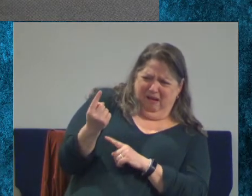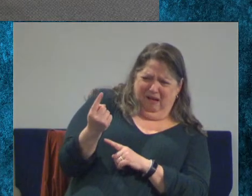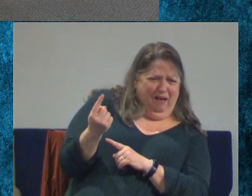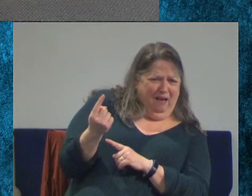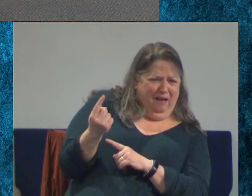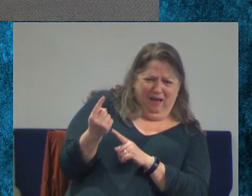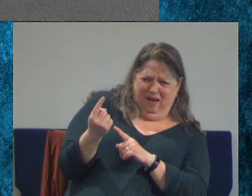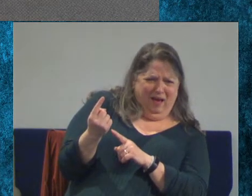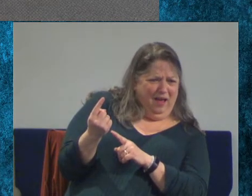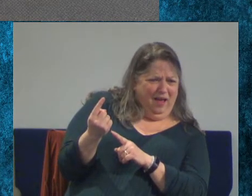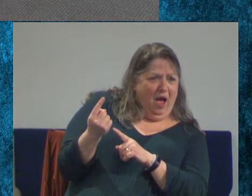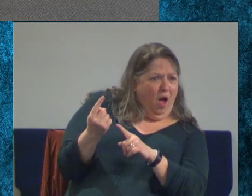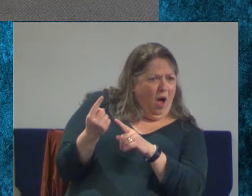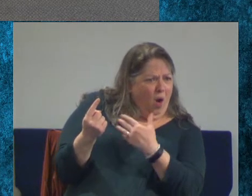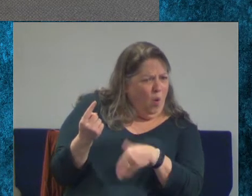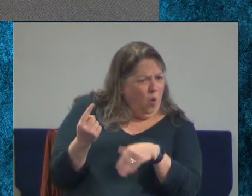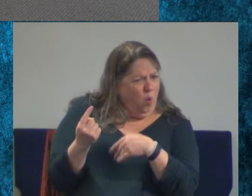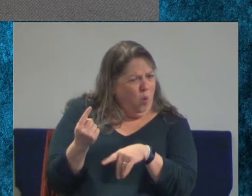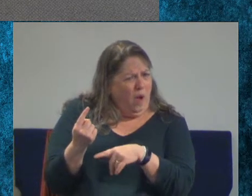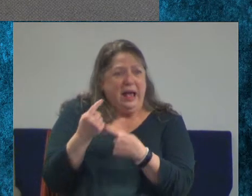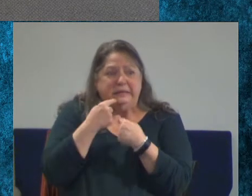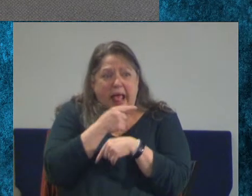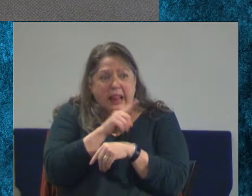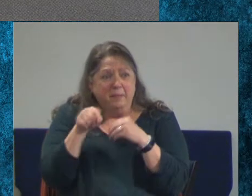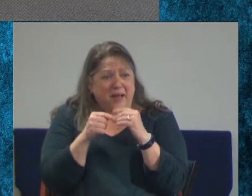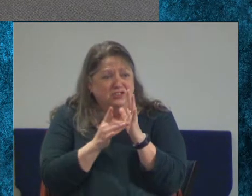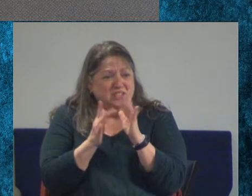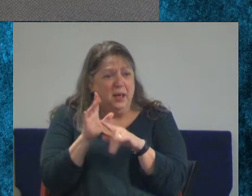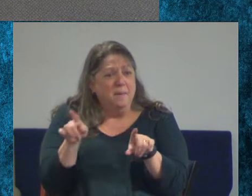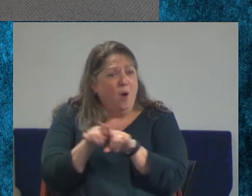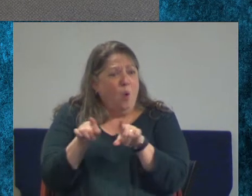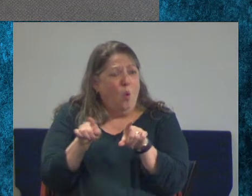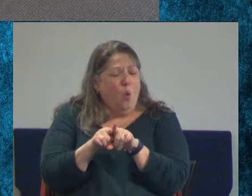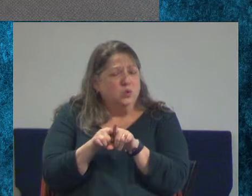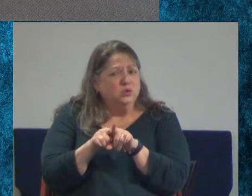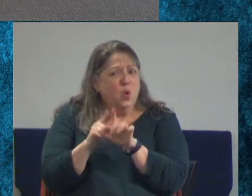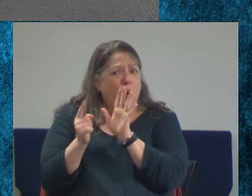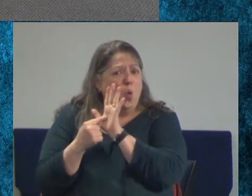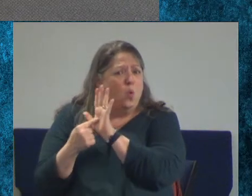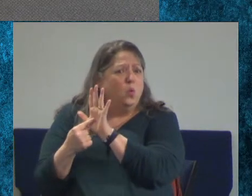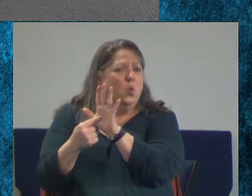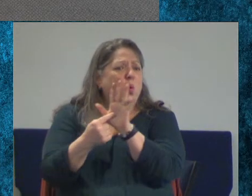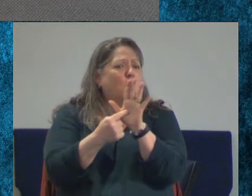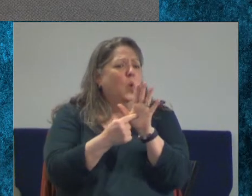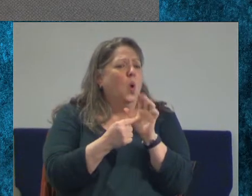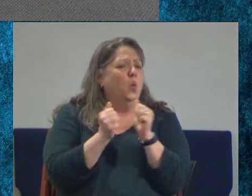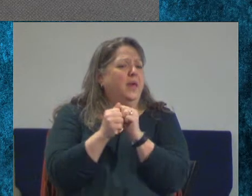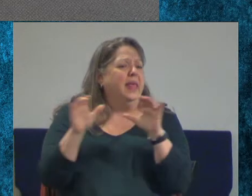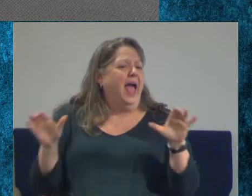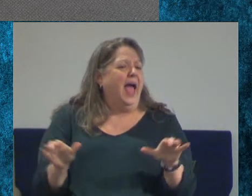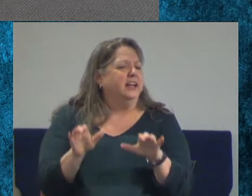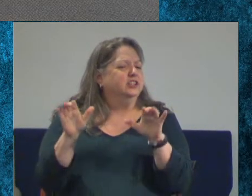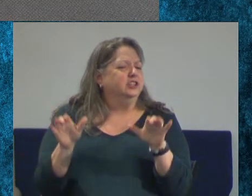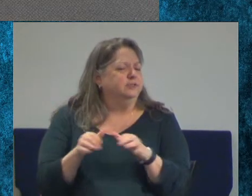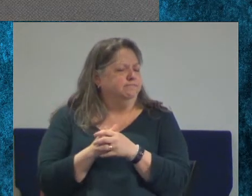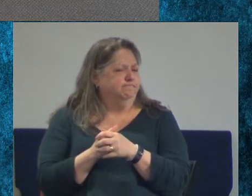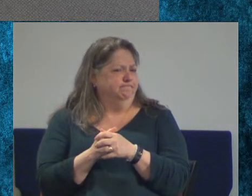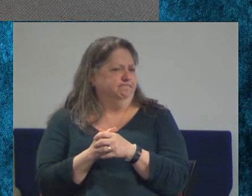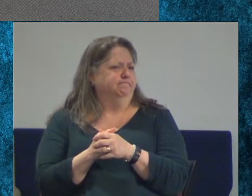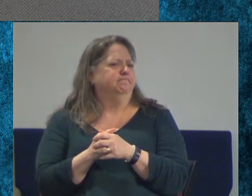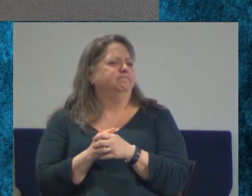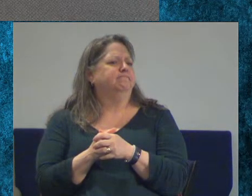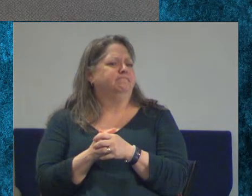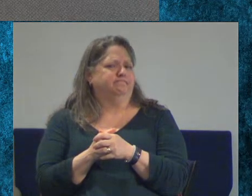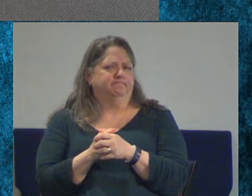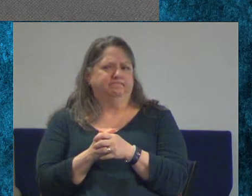proclaiming Christianity, not just proclaiming Jesus, but proclaiming him or declaring him by the life that